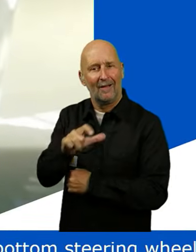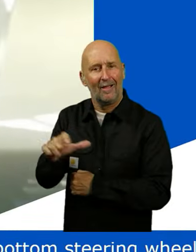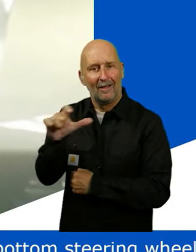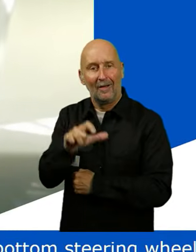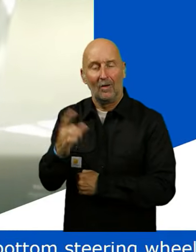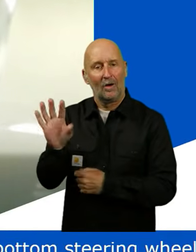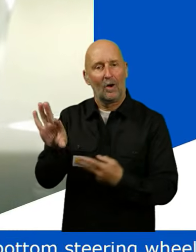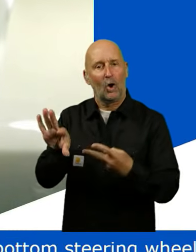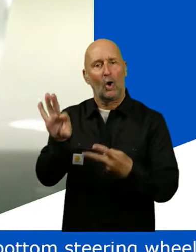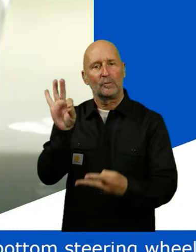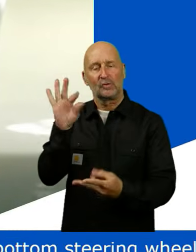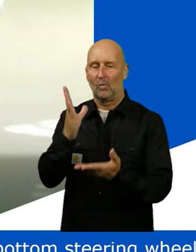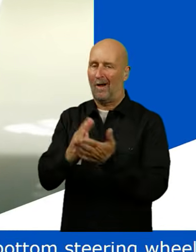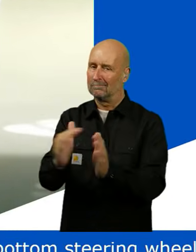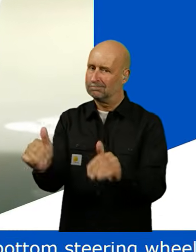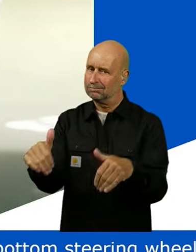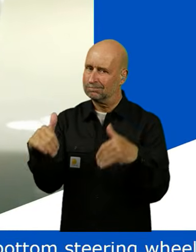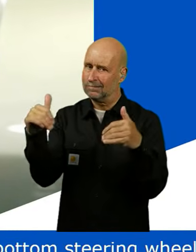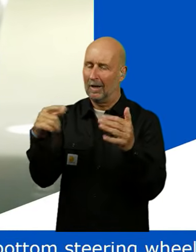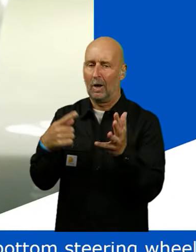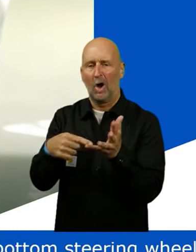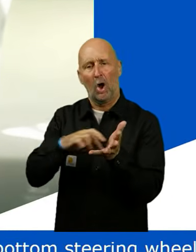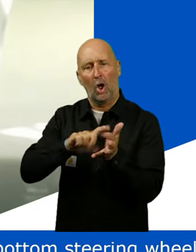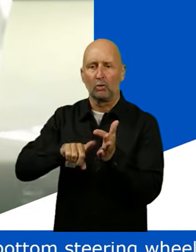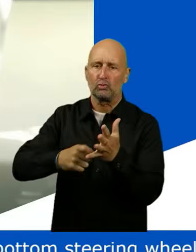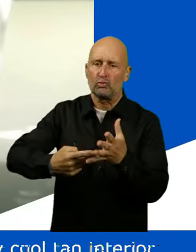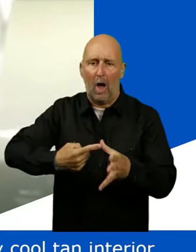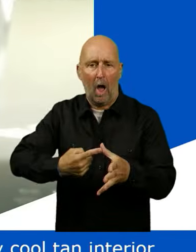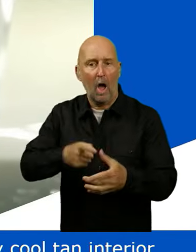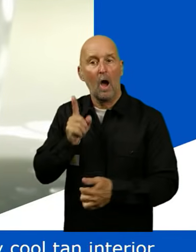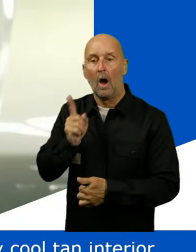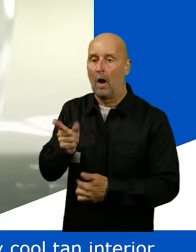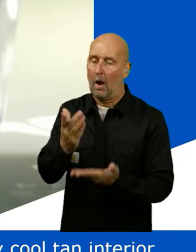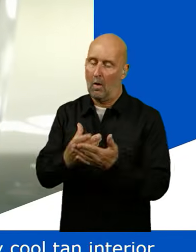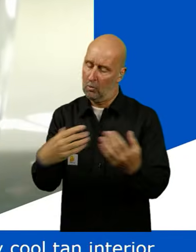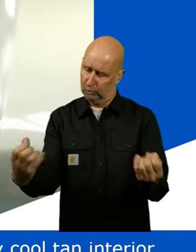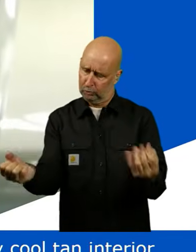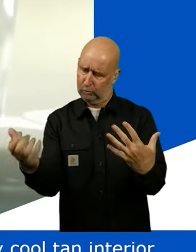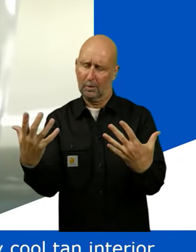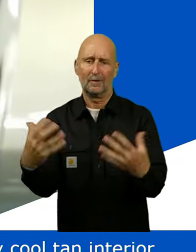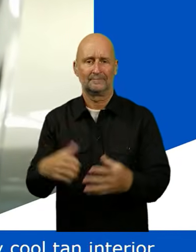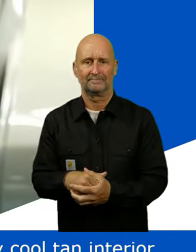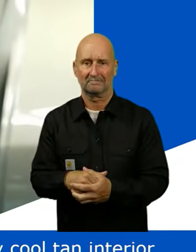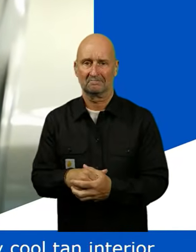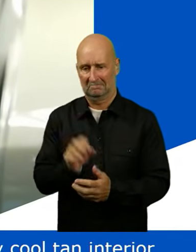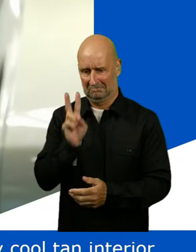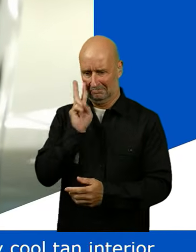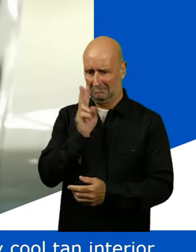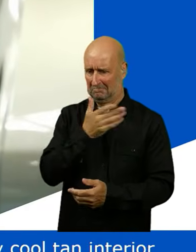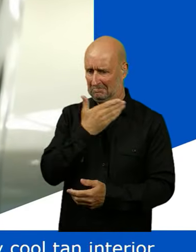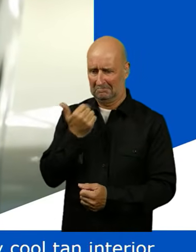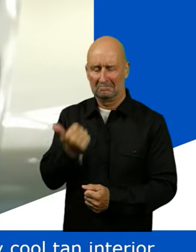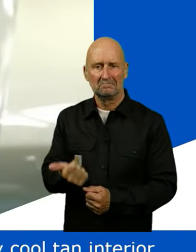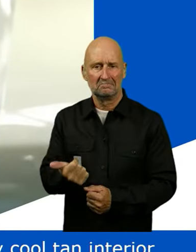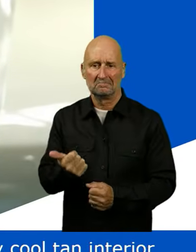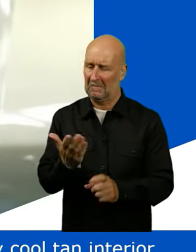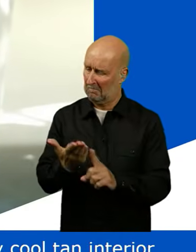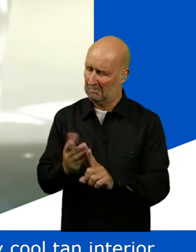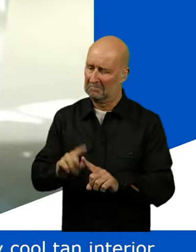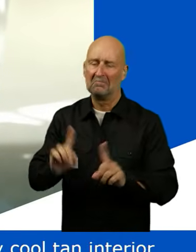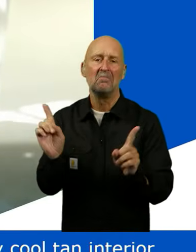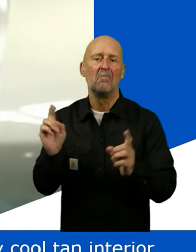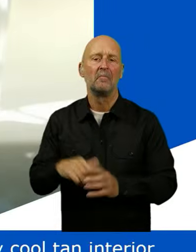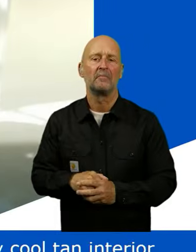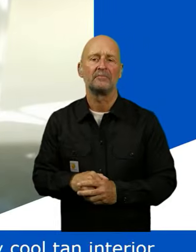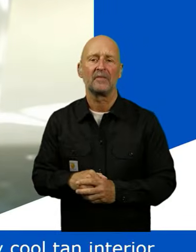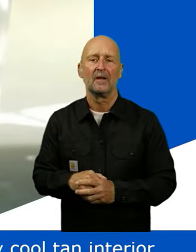the options on this top spec Ultra model, and it really brings the interior to life and looks really, really attractive and distinctive. We